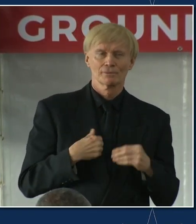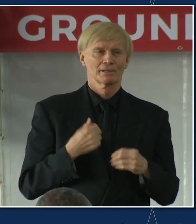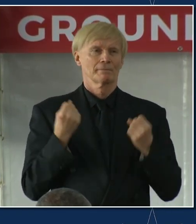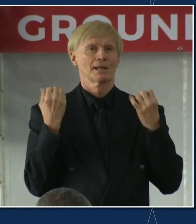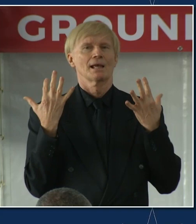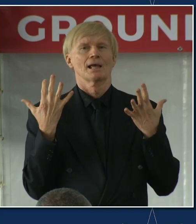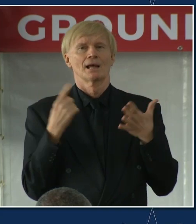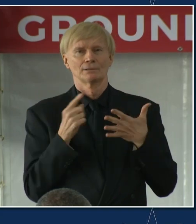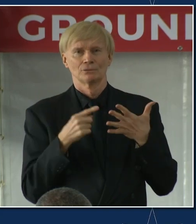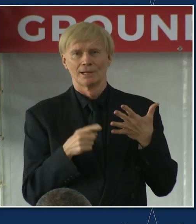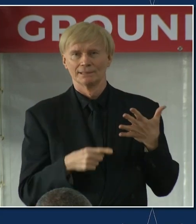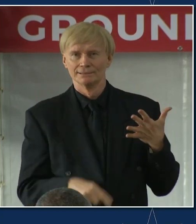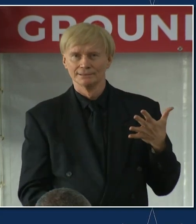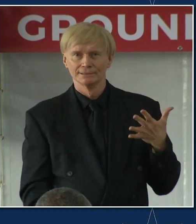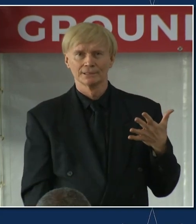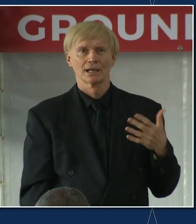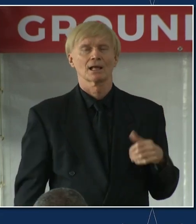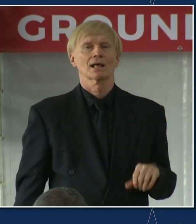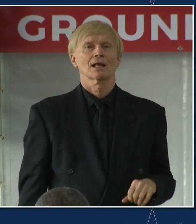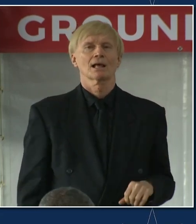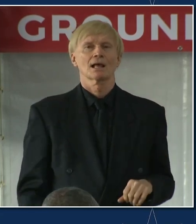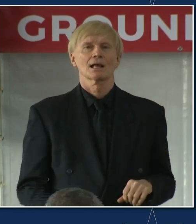ways.